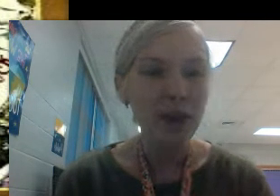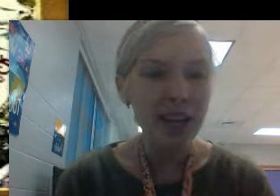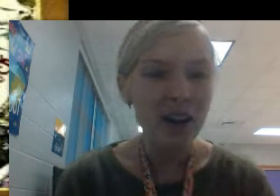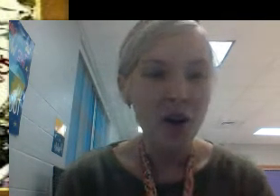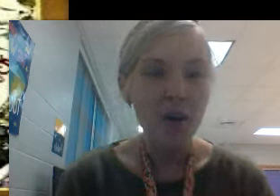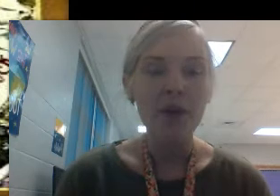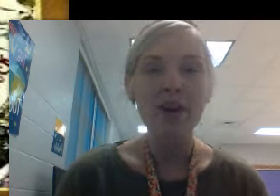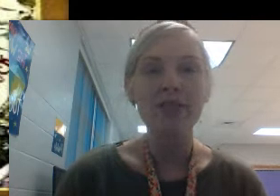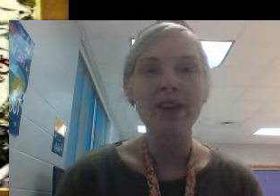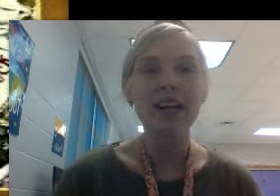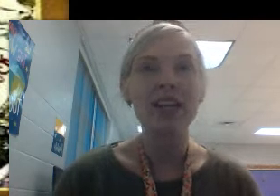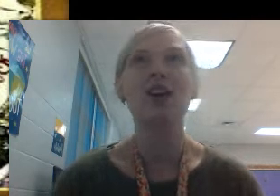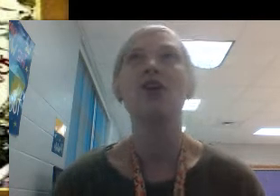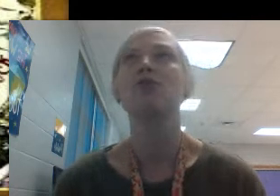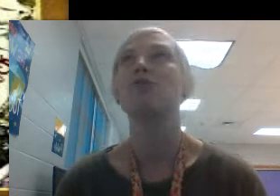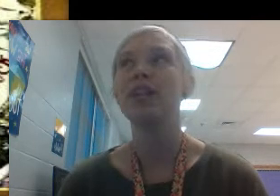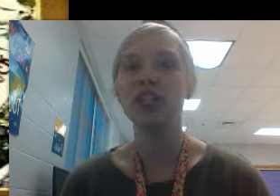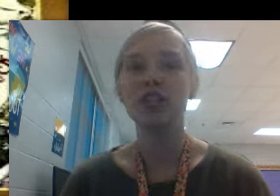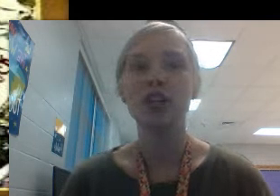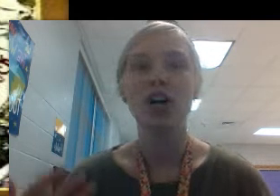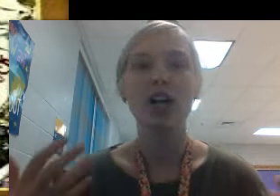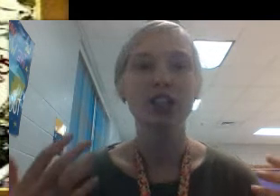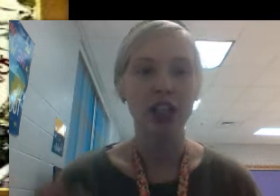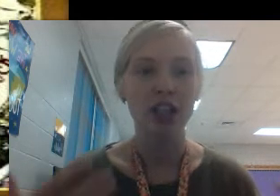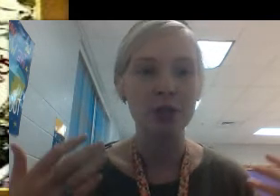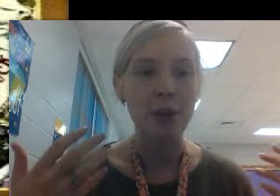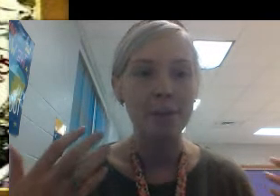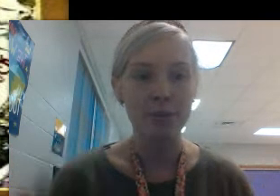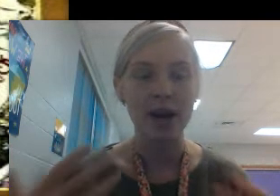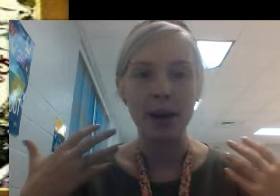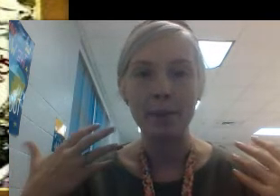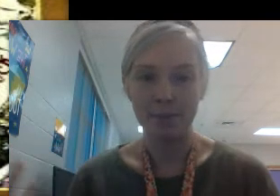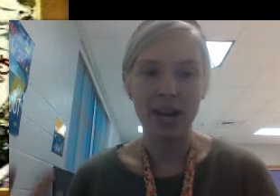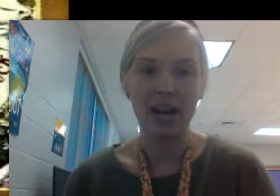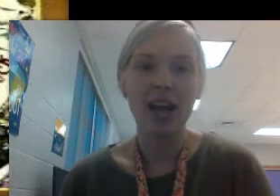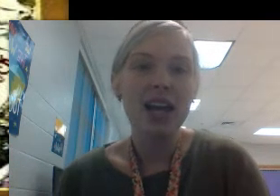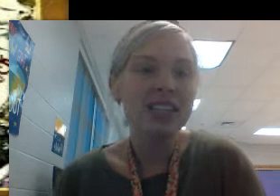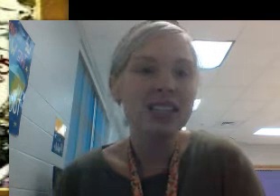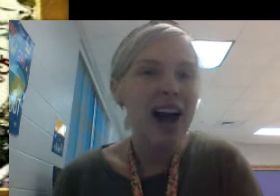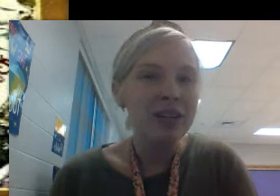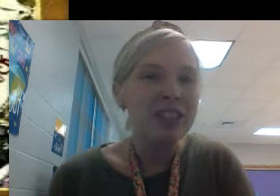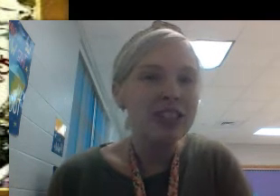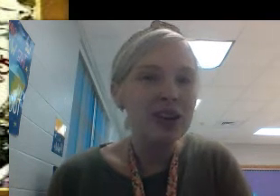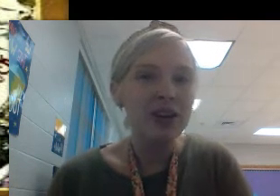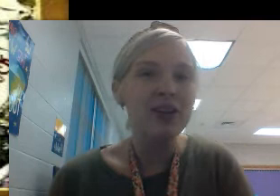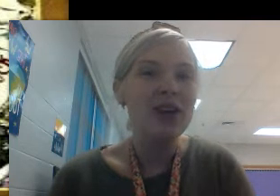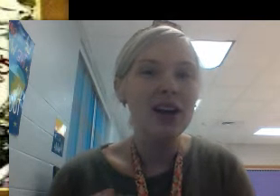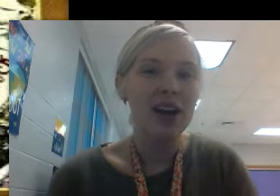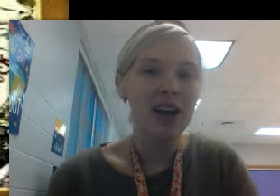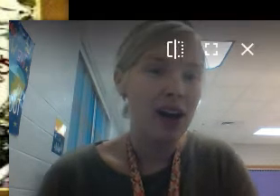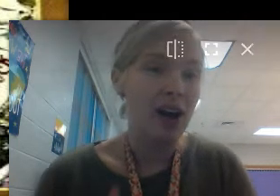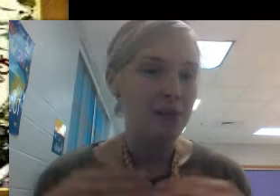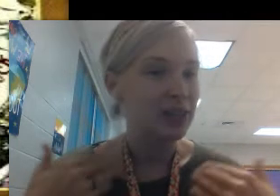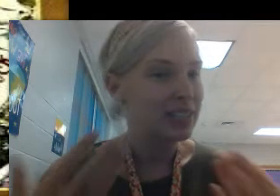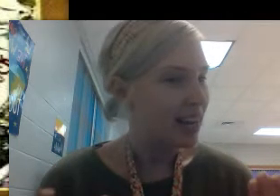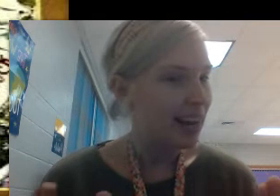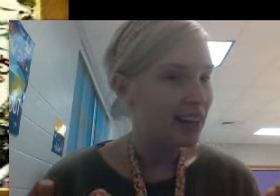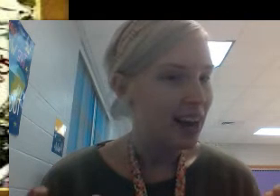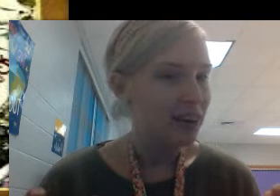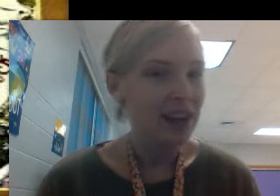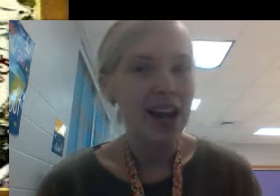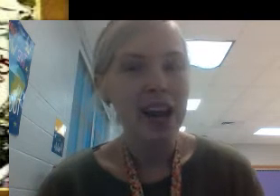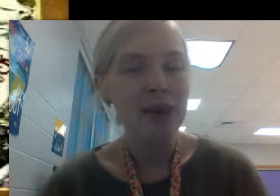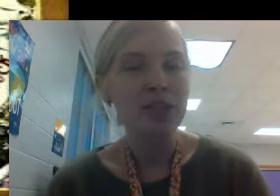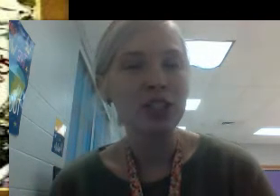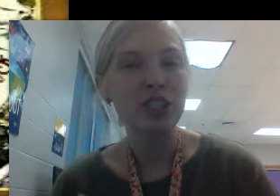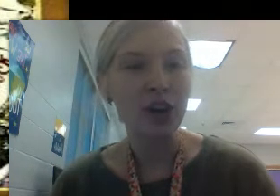this week, we're going to read the original gingerbread man. And so I'm going to say it out